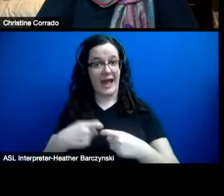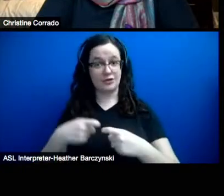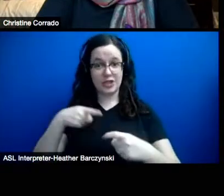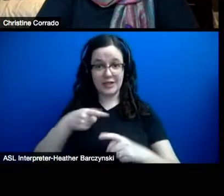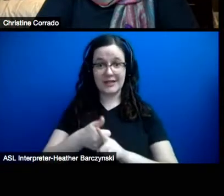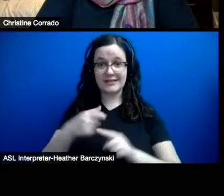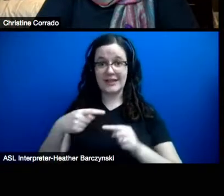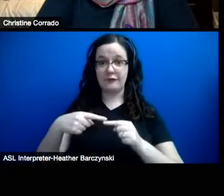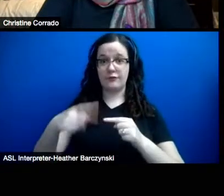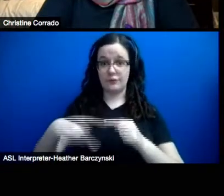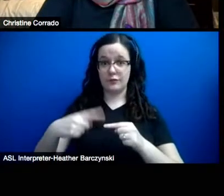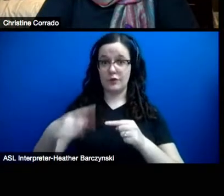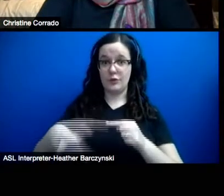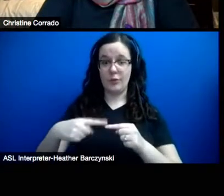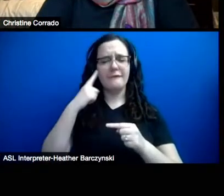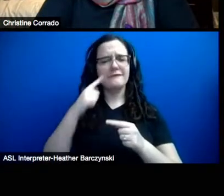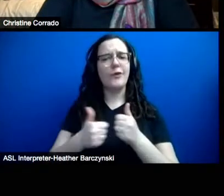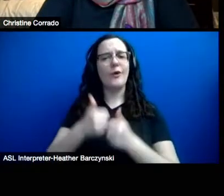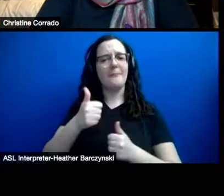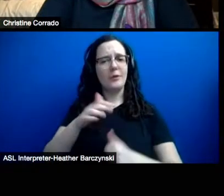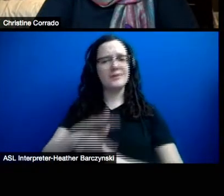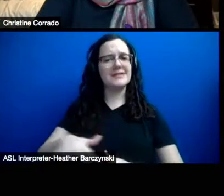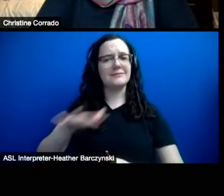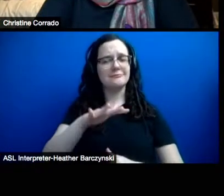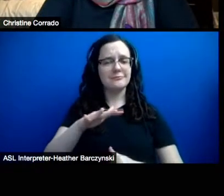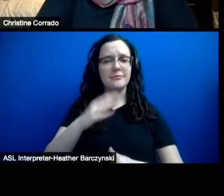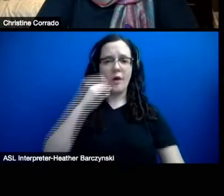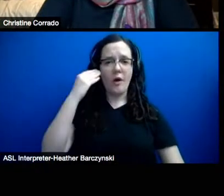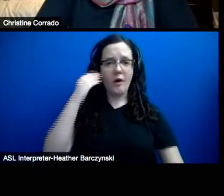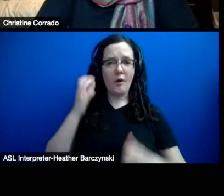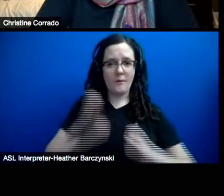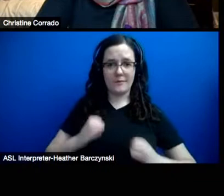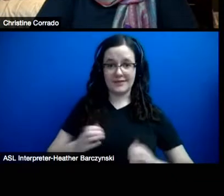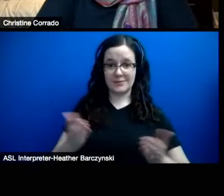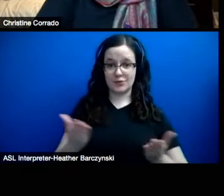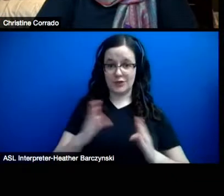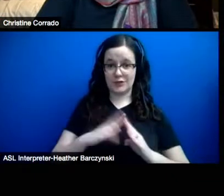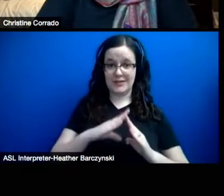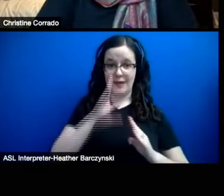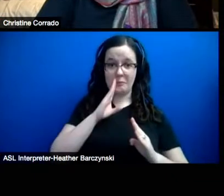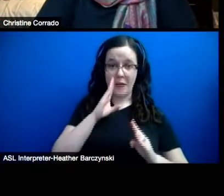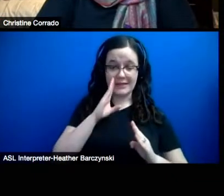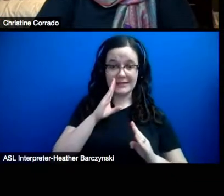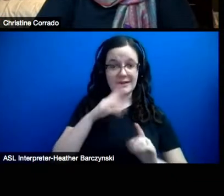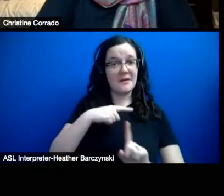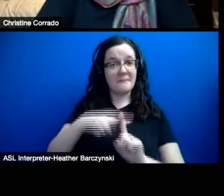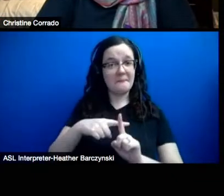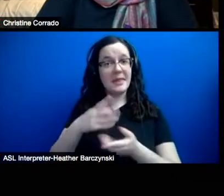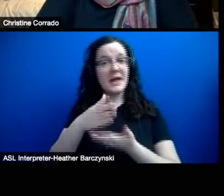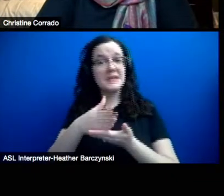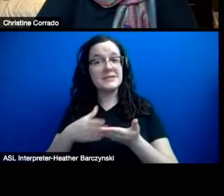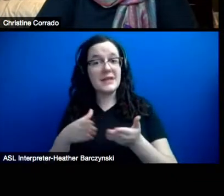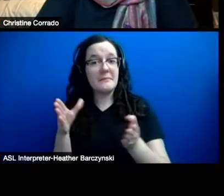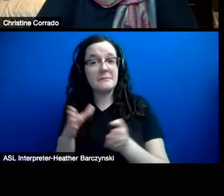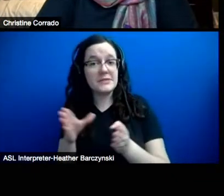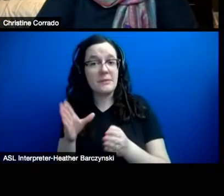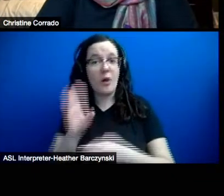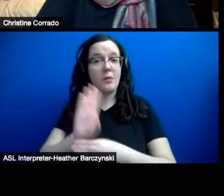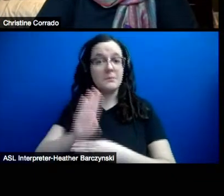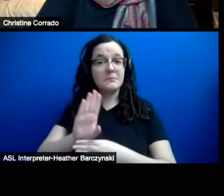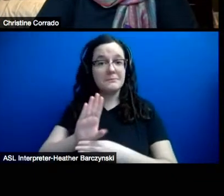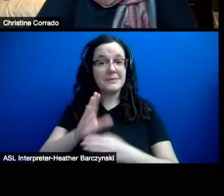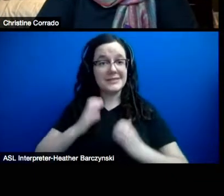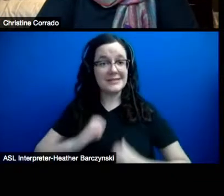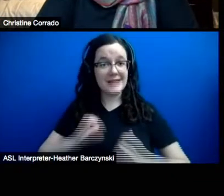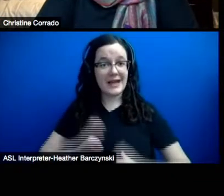to most residential customers in the town of Brighton and to some small commercial customers, but